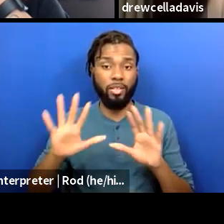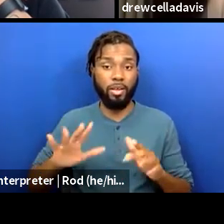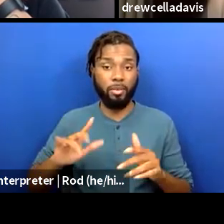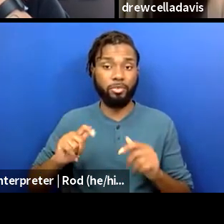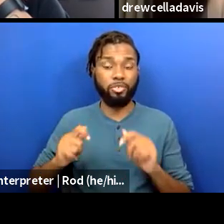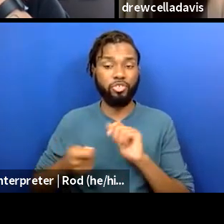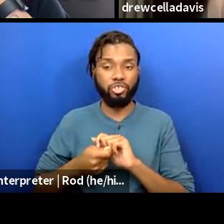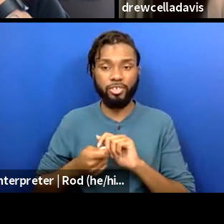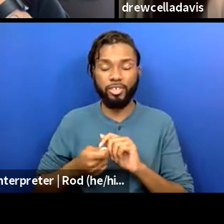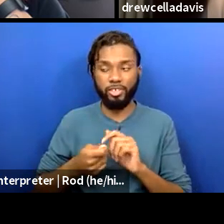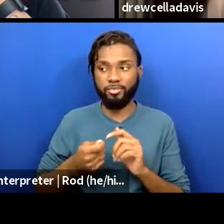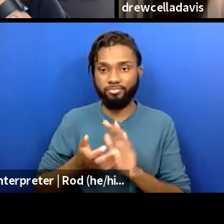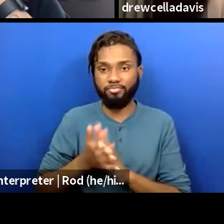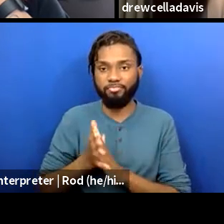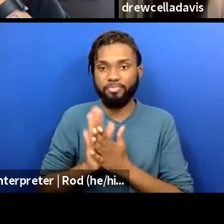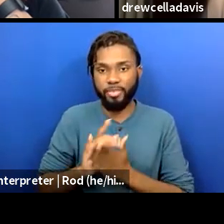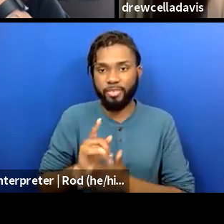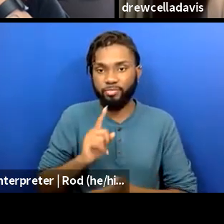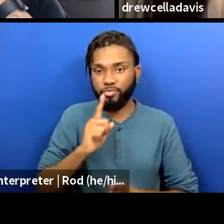be a reality,